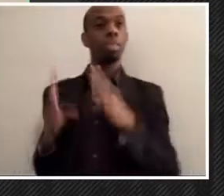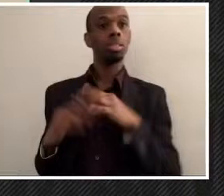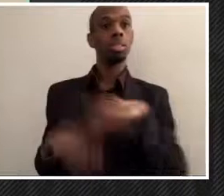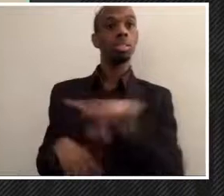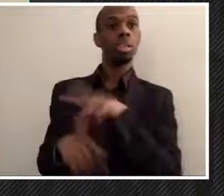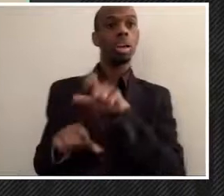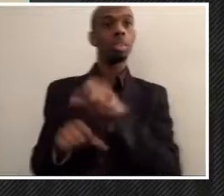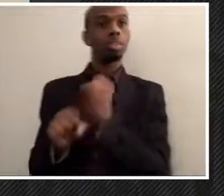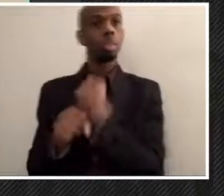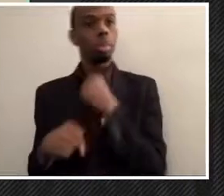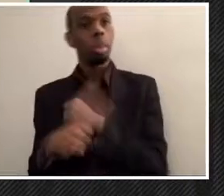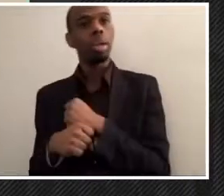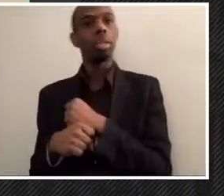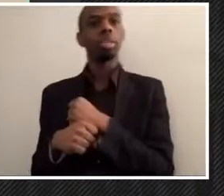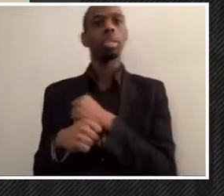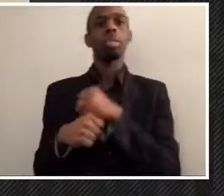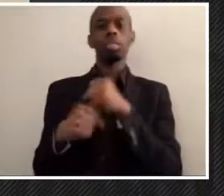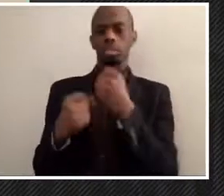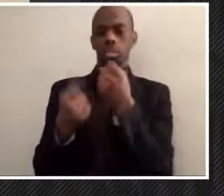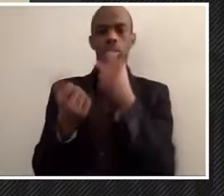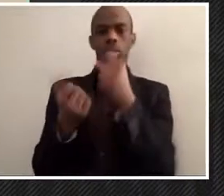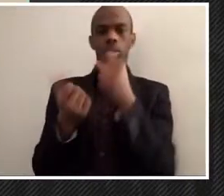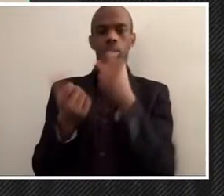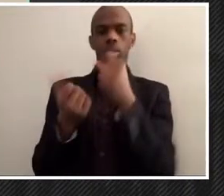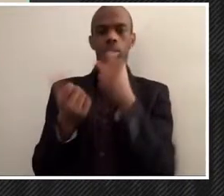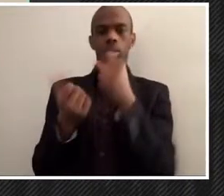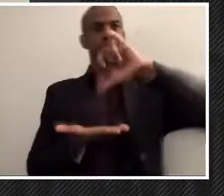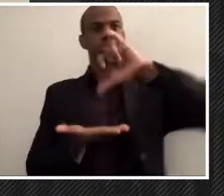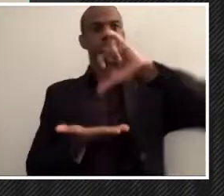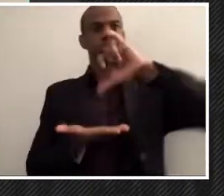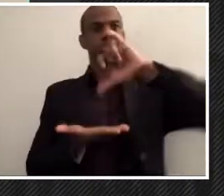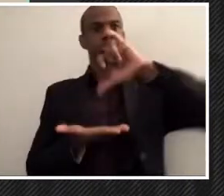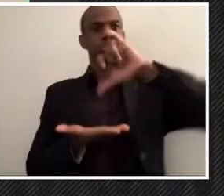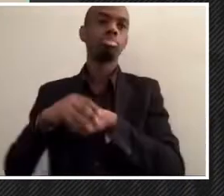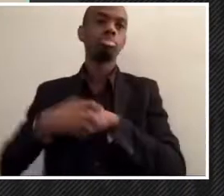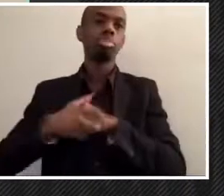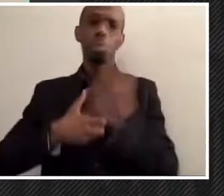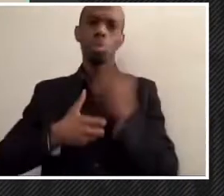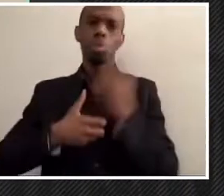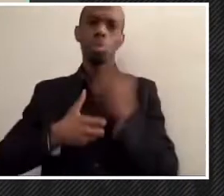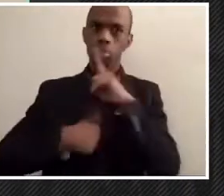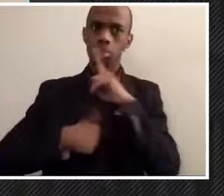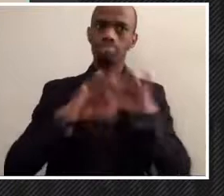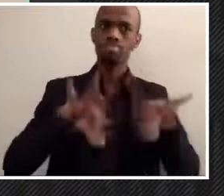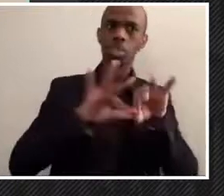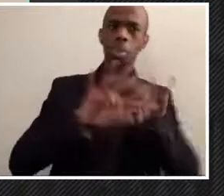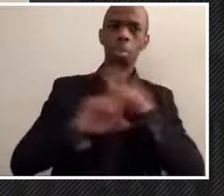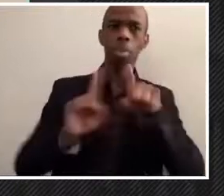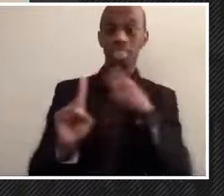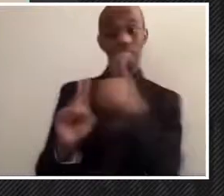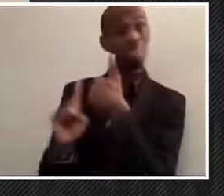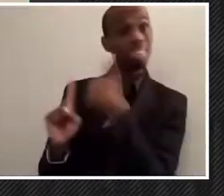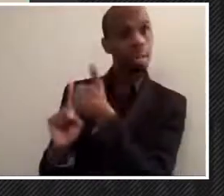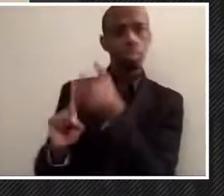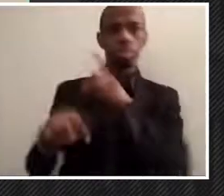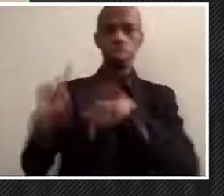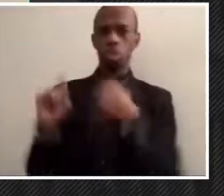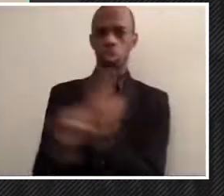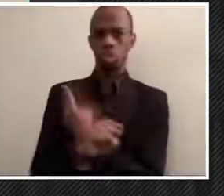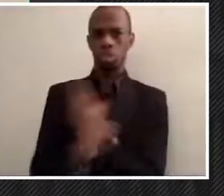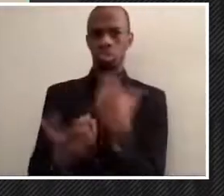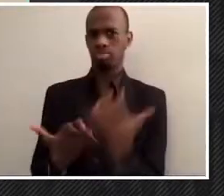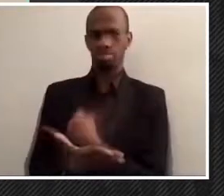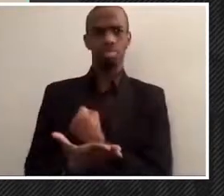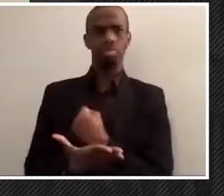so that everybody could have that because of supply chain challenges, but not be able to use it themselves, right? We're thinking about smart cities and the way